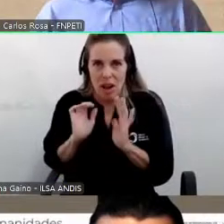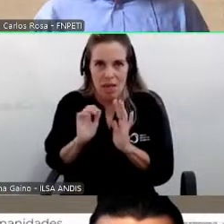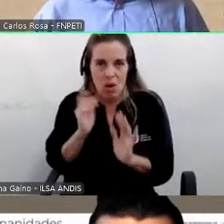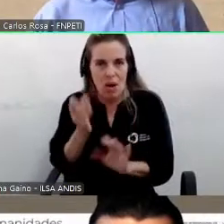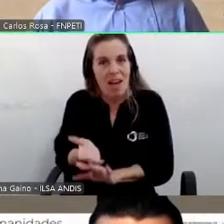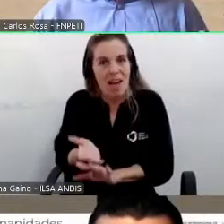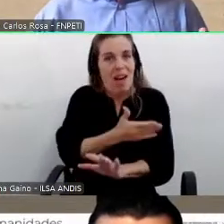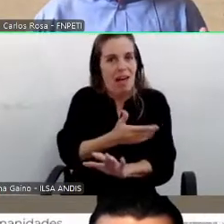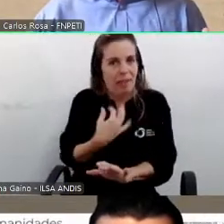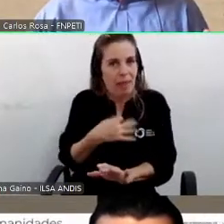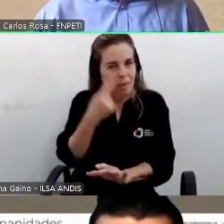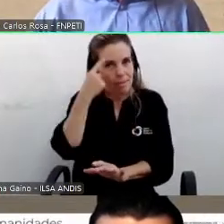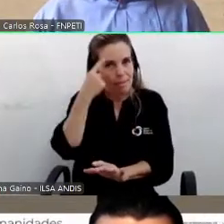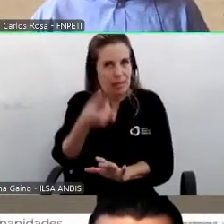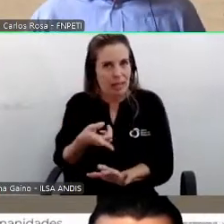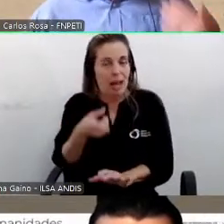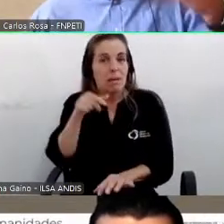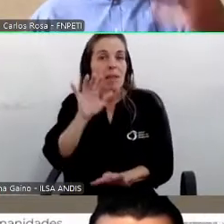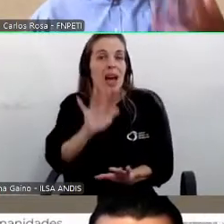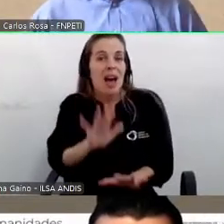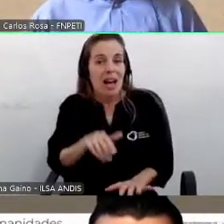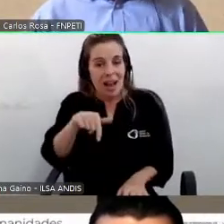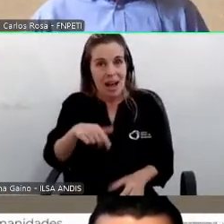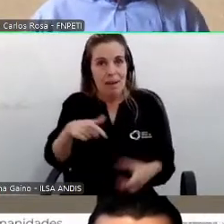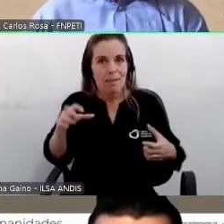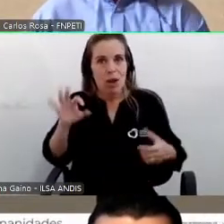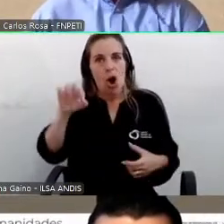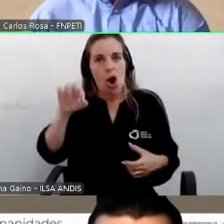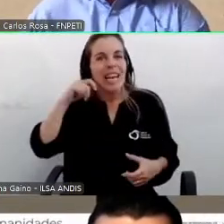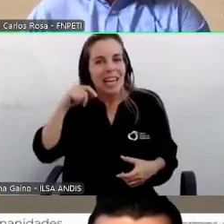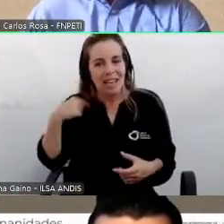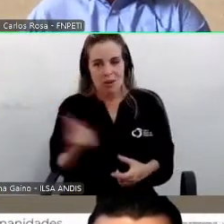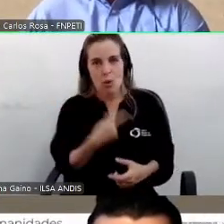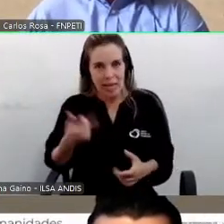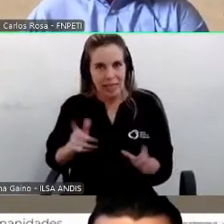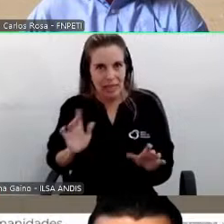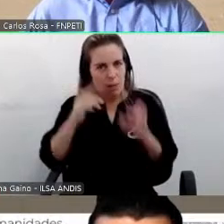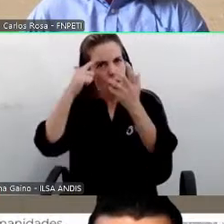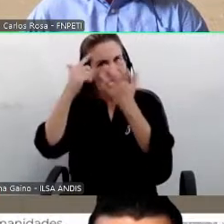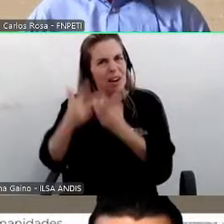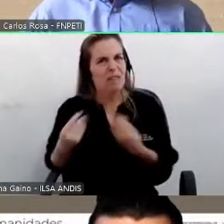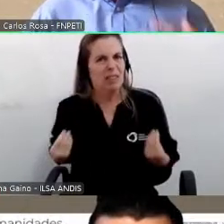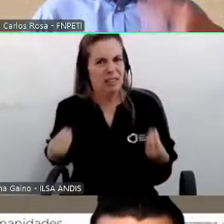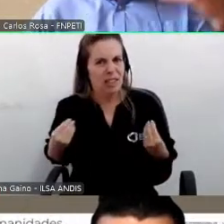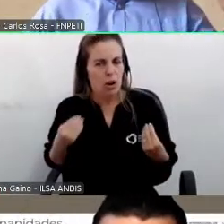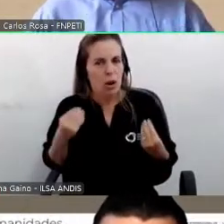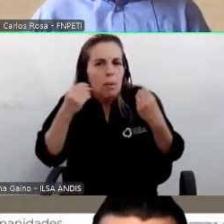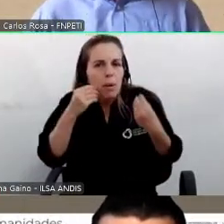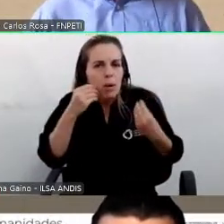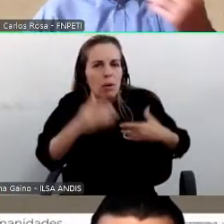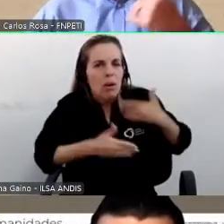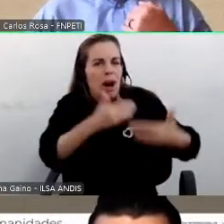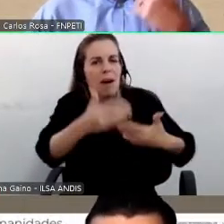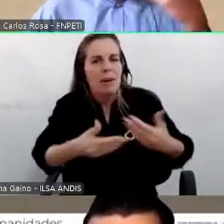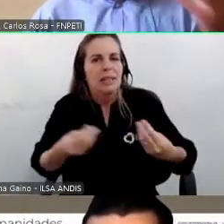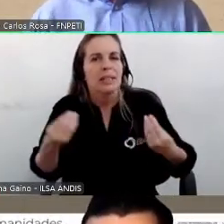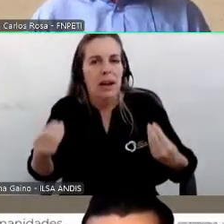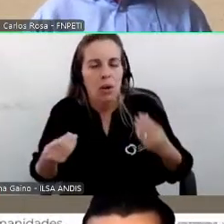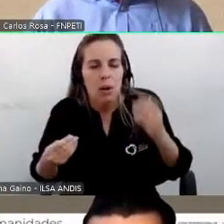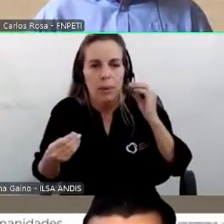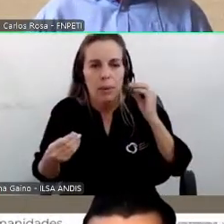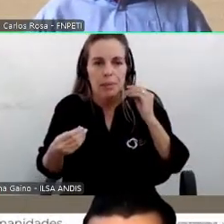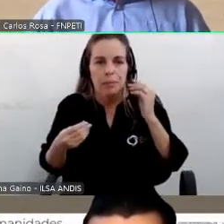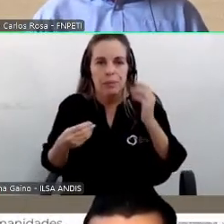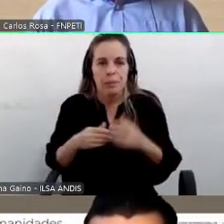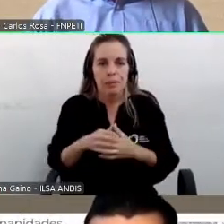prevention of forced labor, and how do we